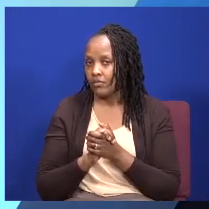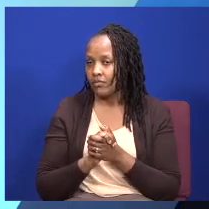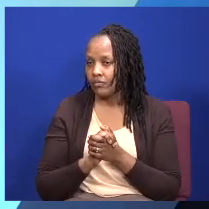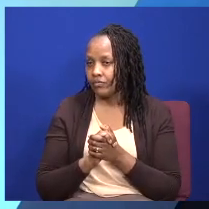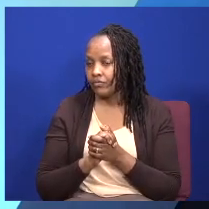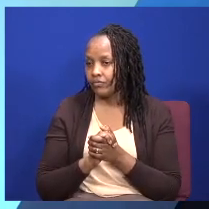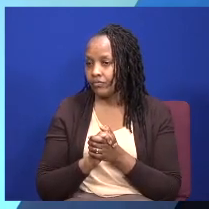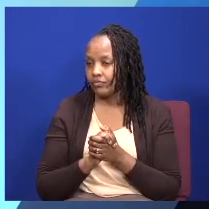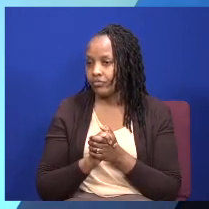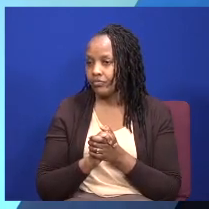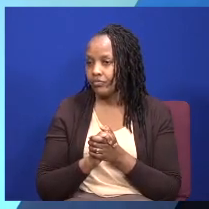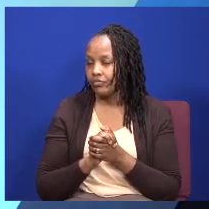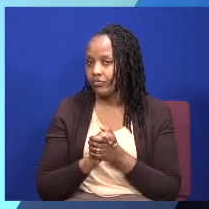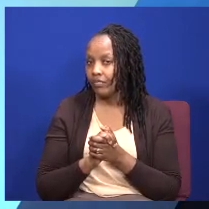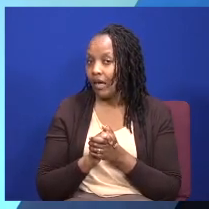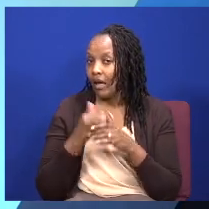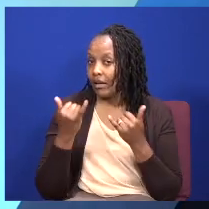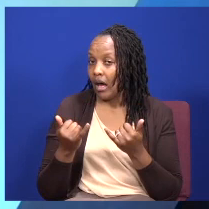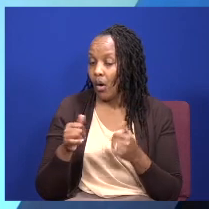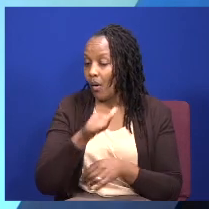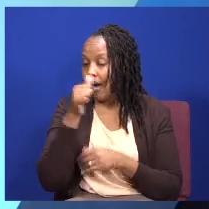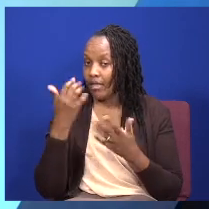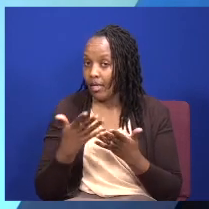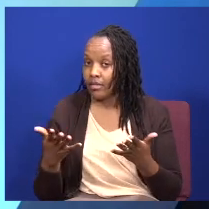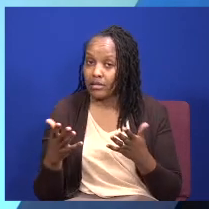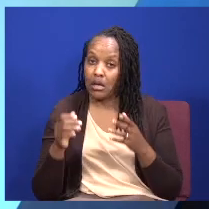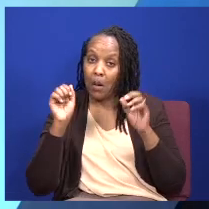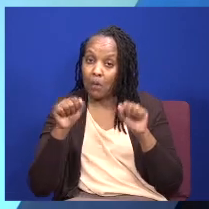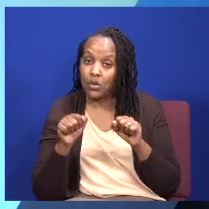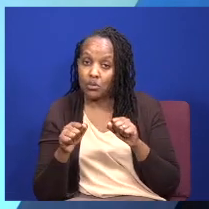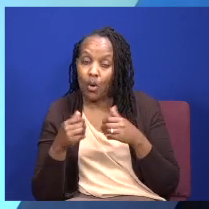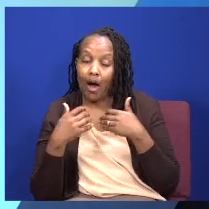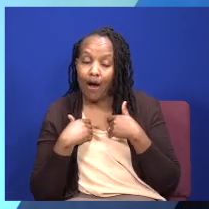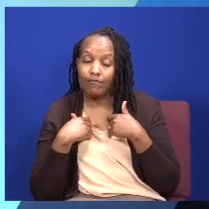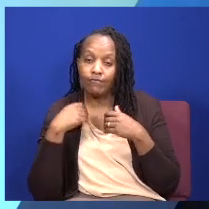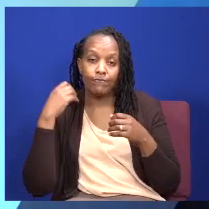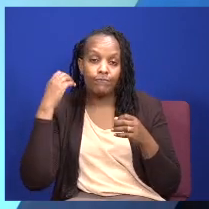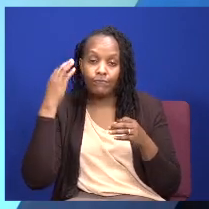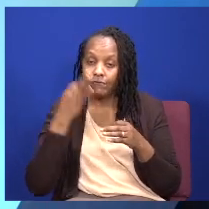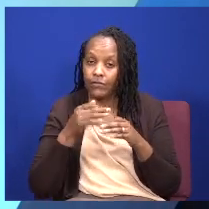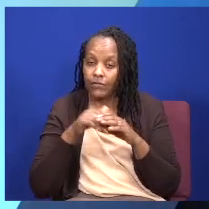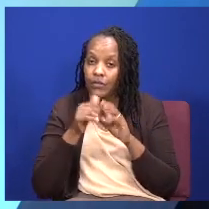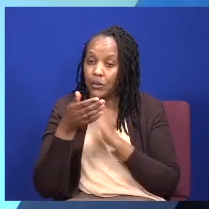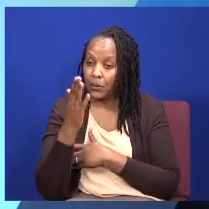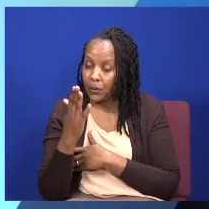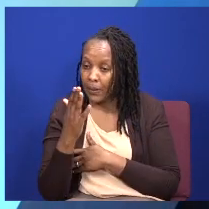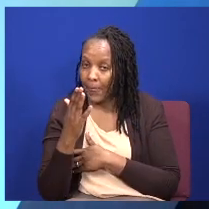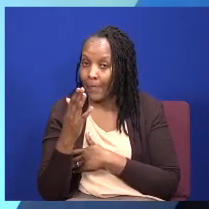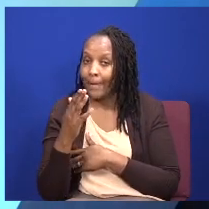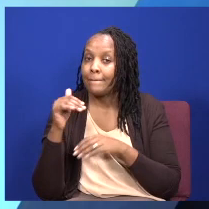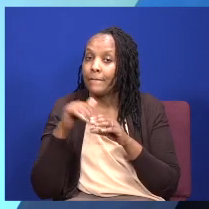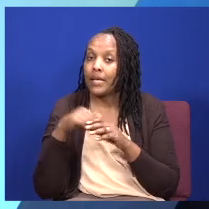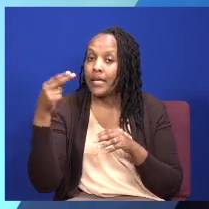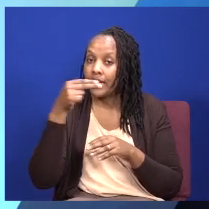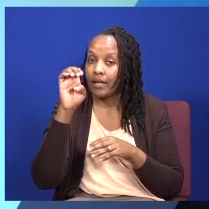that temptation. Now, other things we can do is also have faith in God. Hebrews chapter 11, verse 16 says that